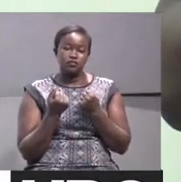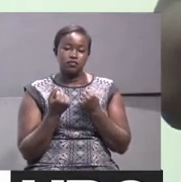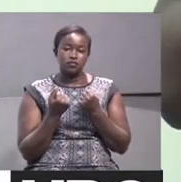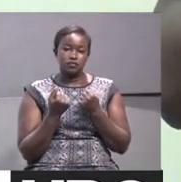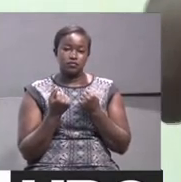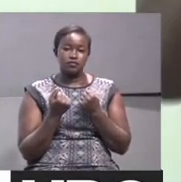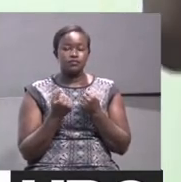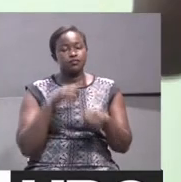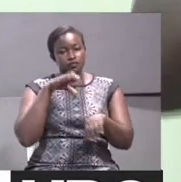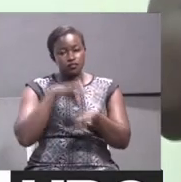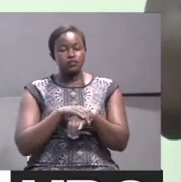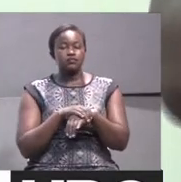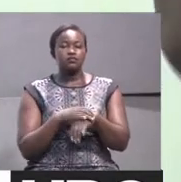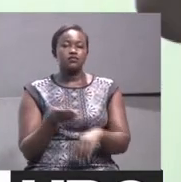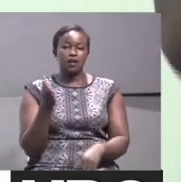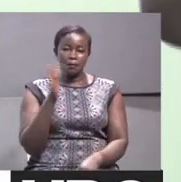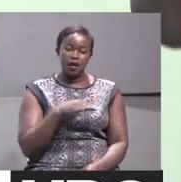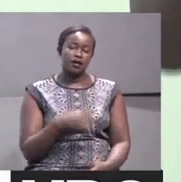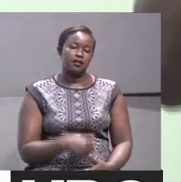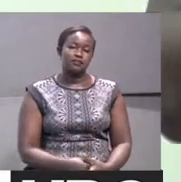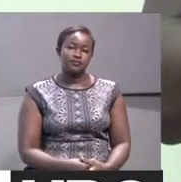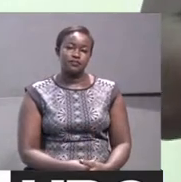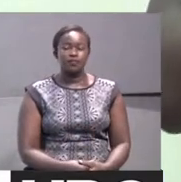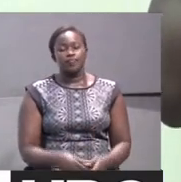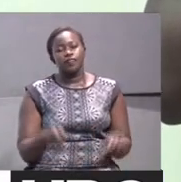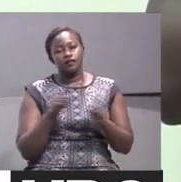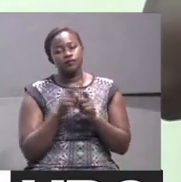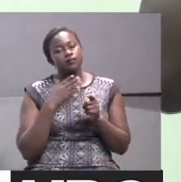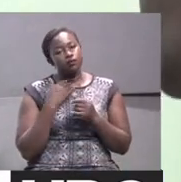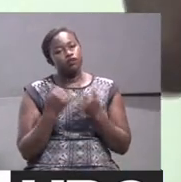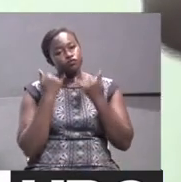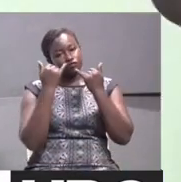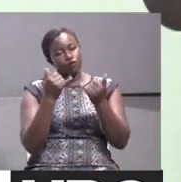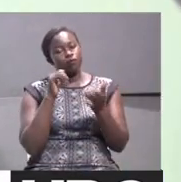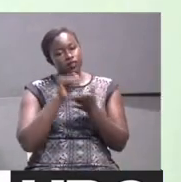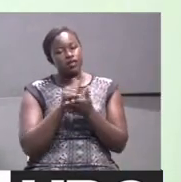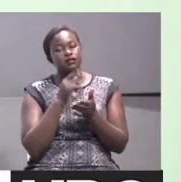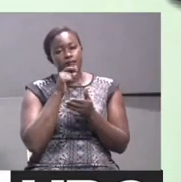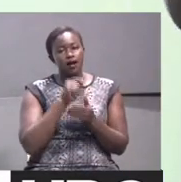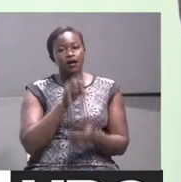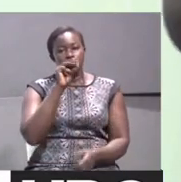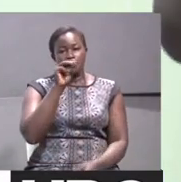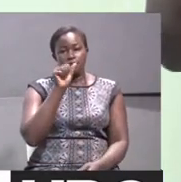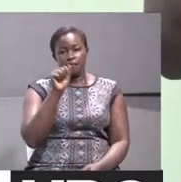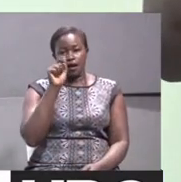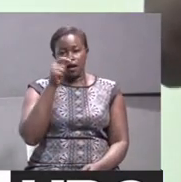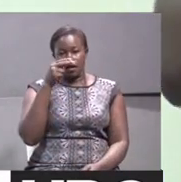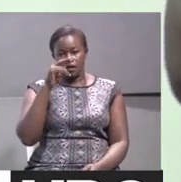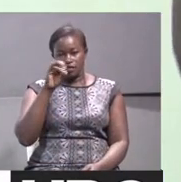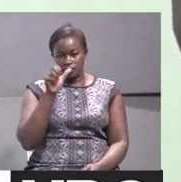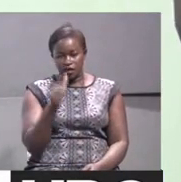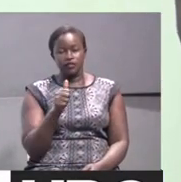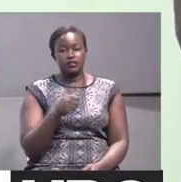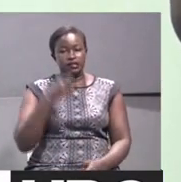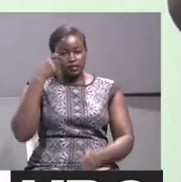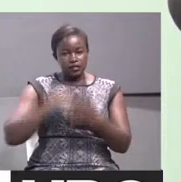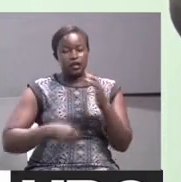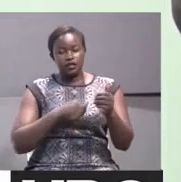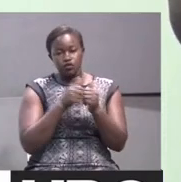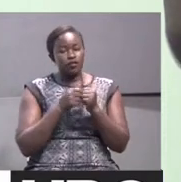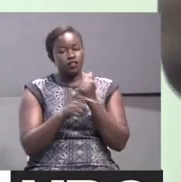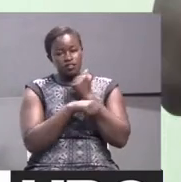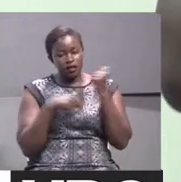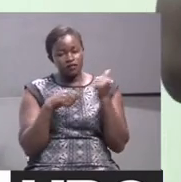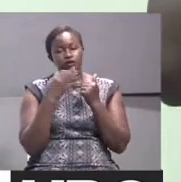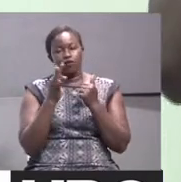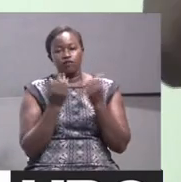was recovered, and I want to inform you that Mathias is being charged with theft of a motor vehicle. He